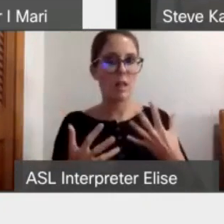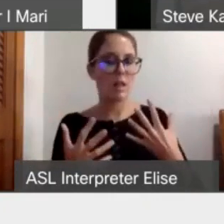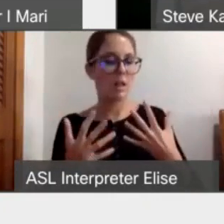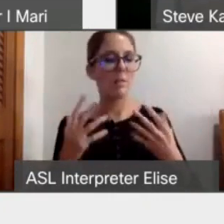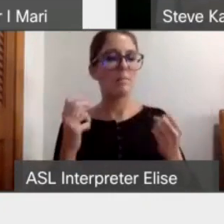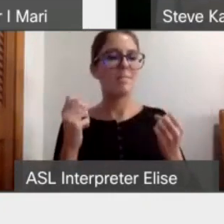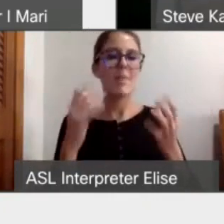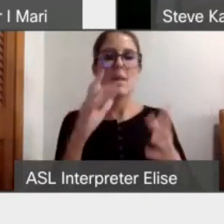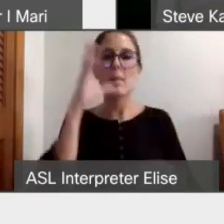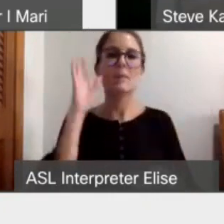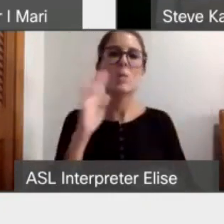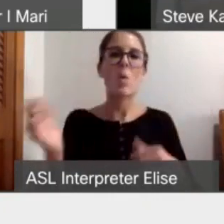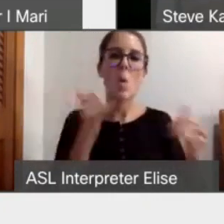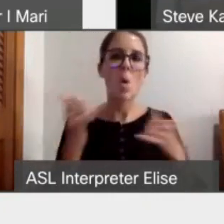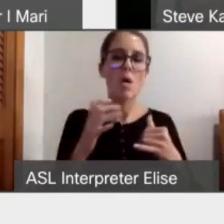next?